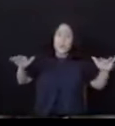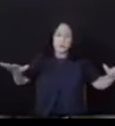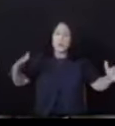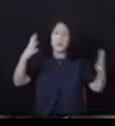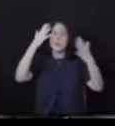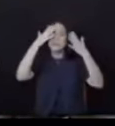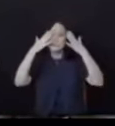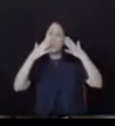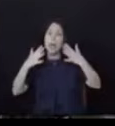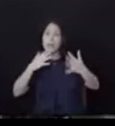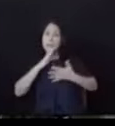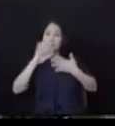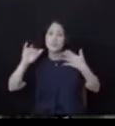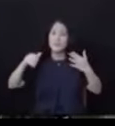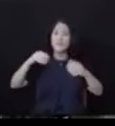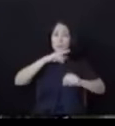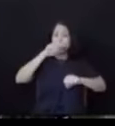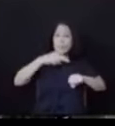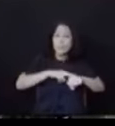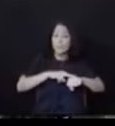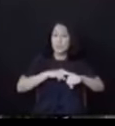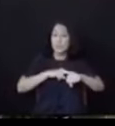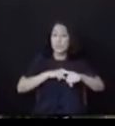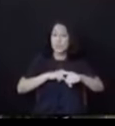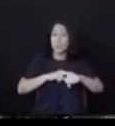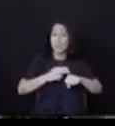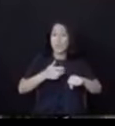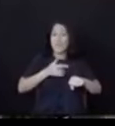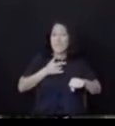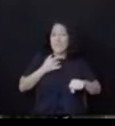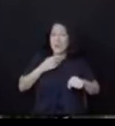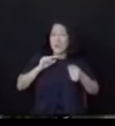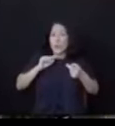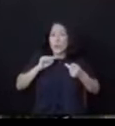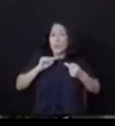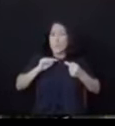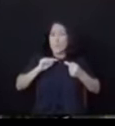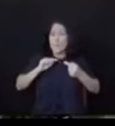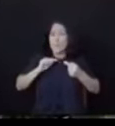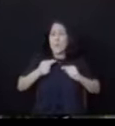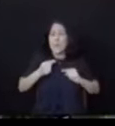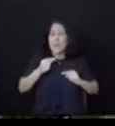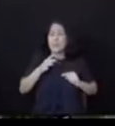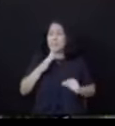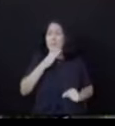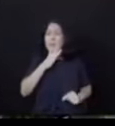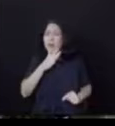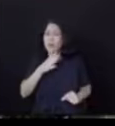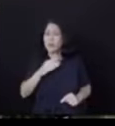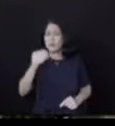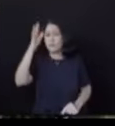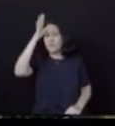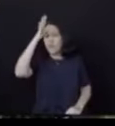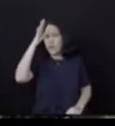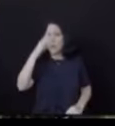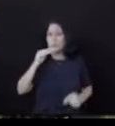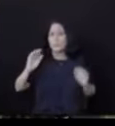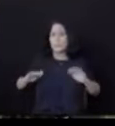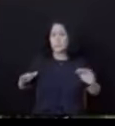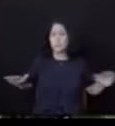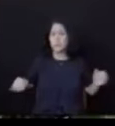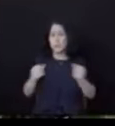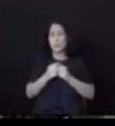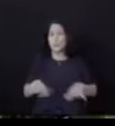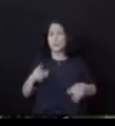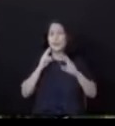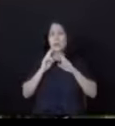the nation I felt like I could feel the pain of mothers and fathers and children without answers